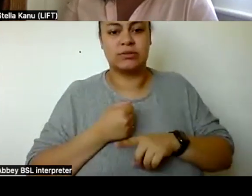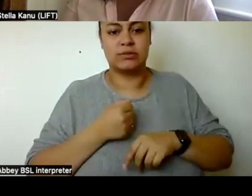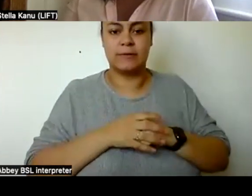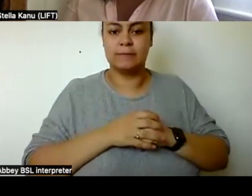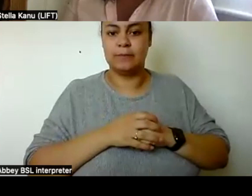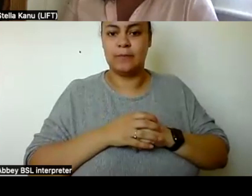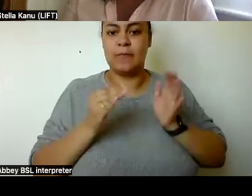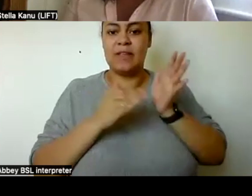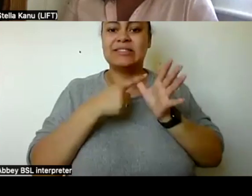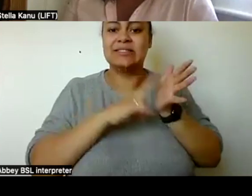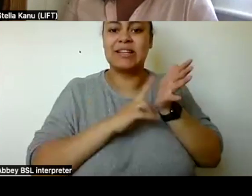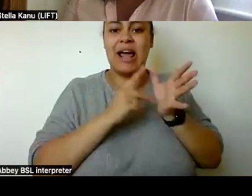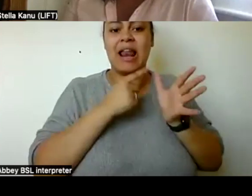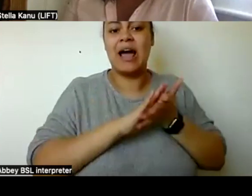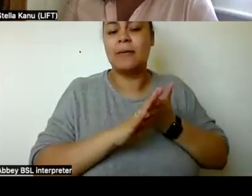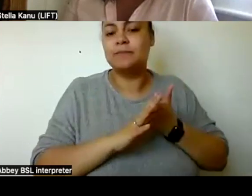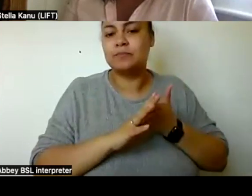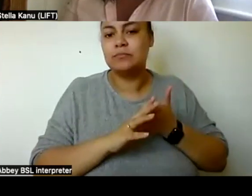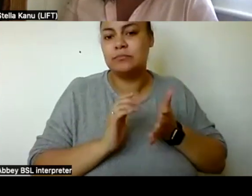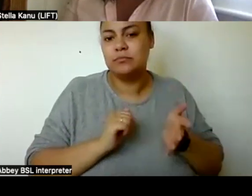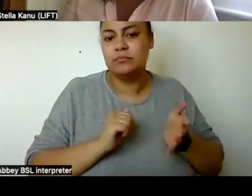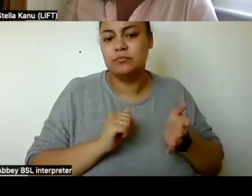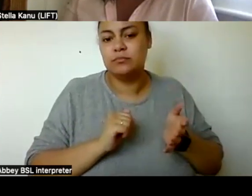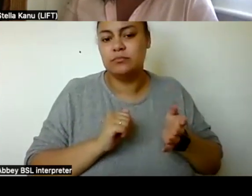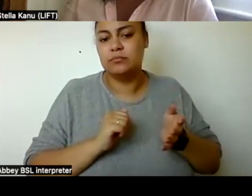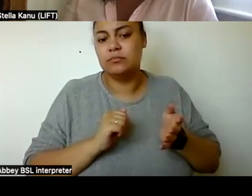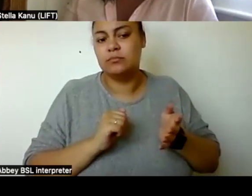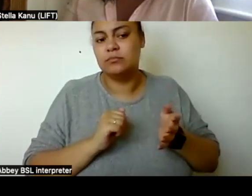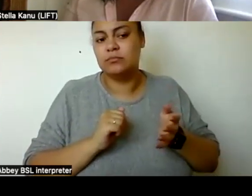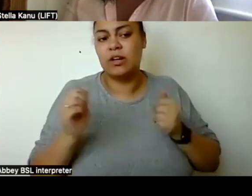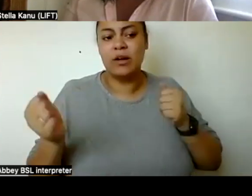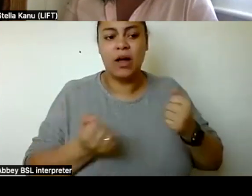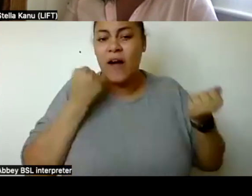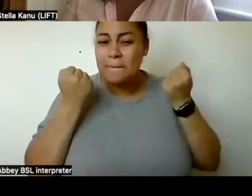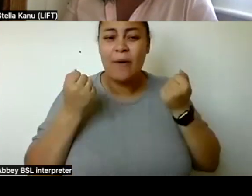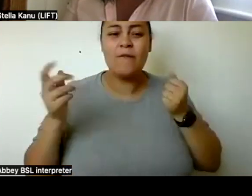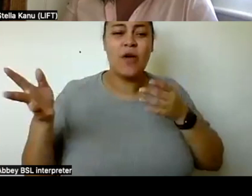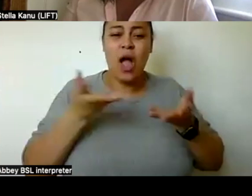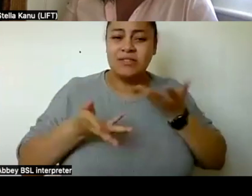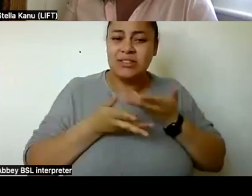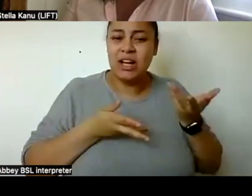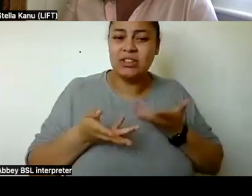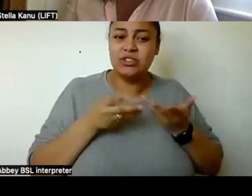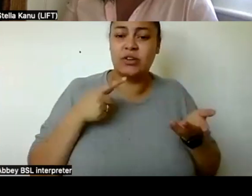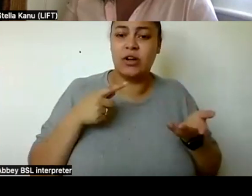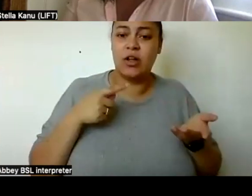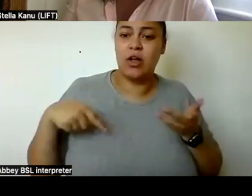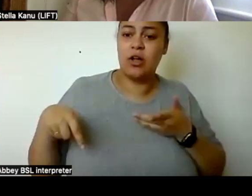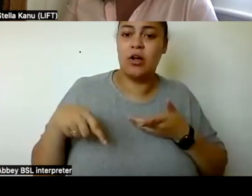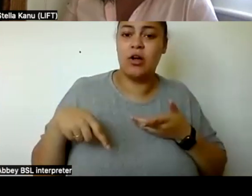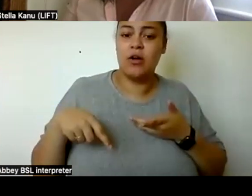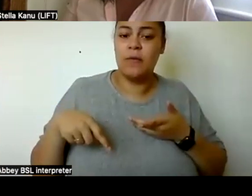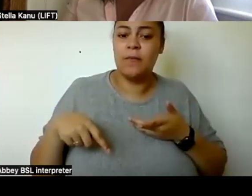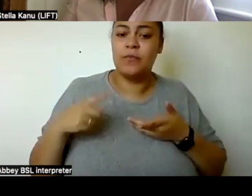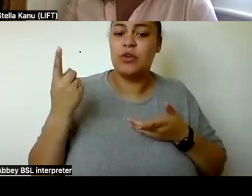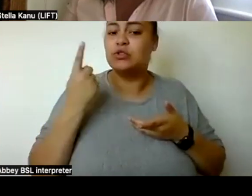Zannah? I guess the power of conversation, which I think has come through all of us. It starts with a conversation. And there's someone in chat who